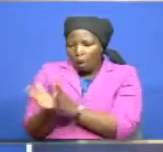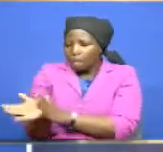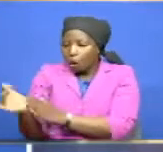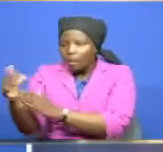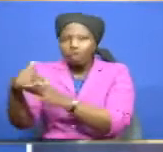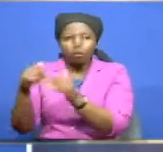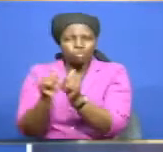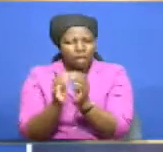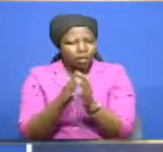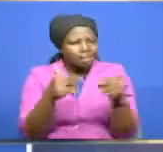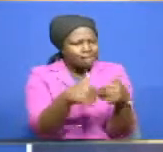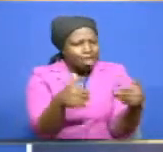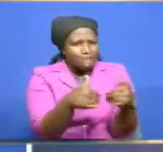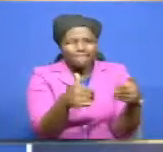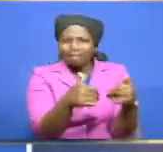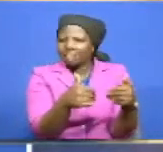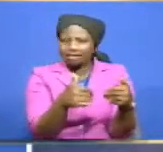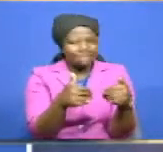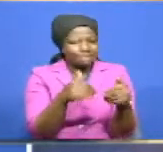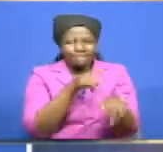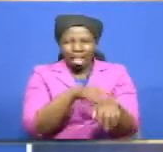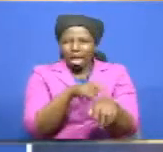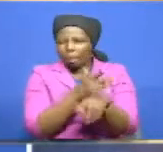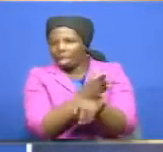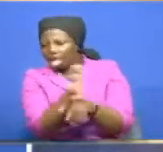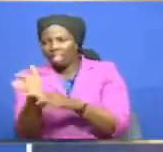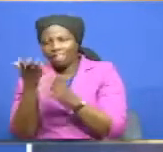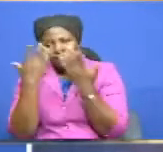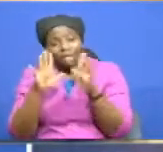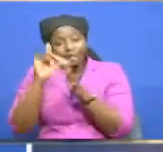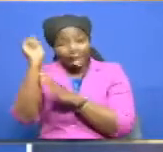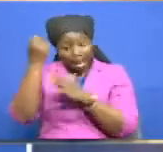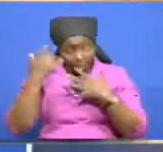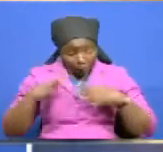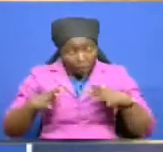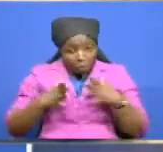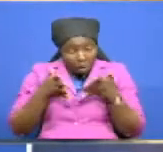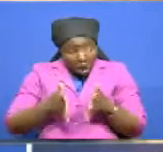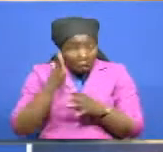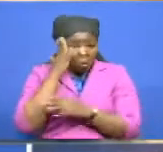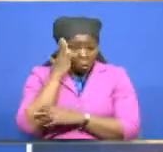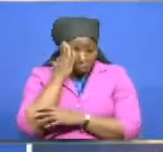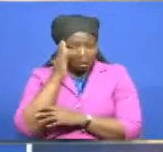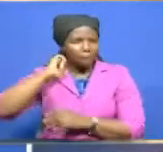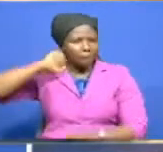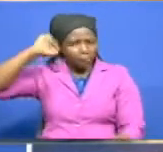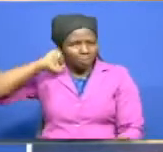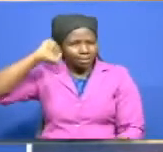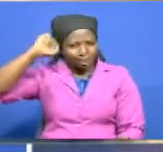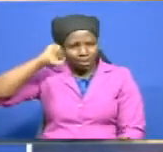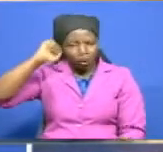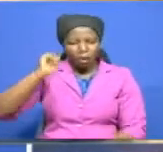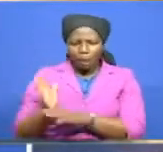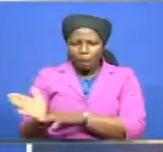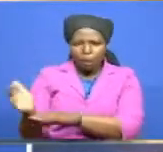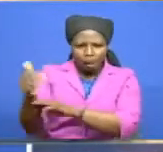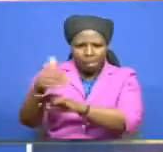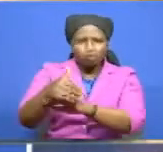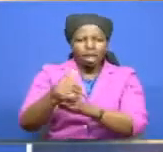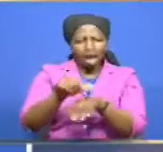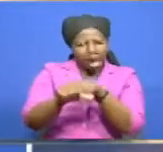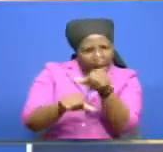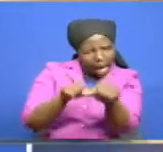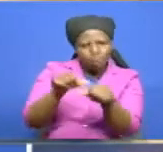space is long lost. Kenyans know that political mobilization